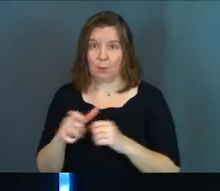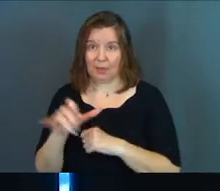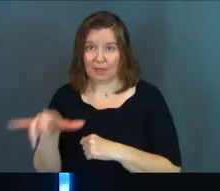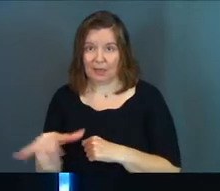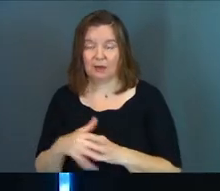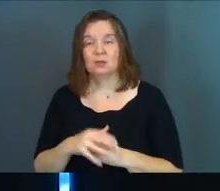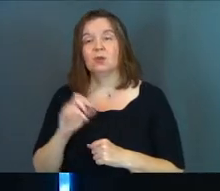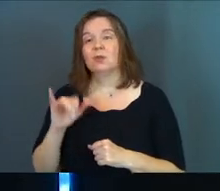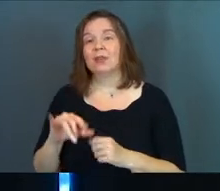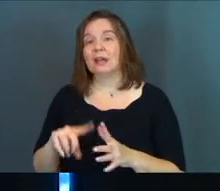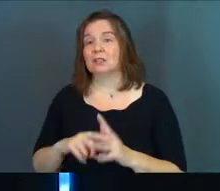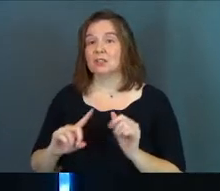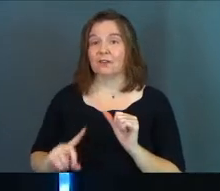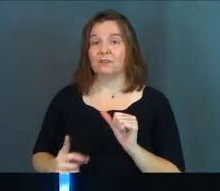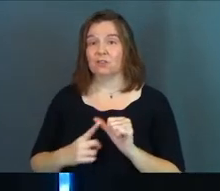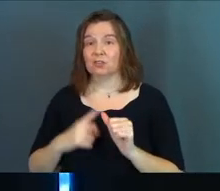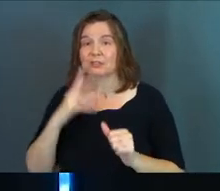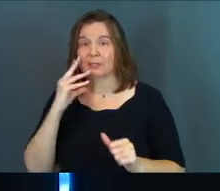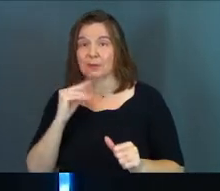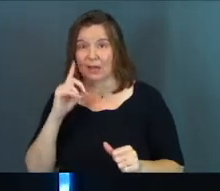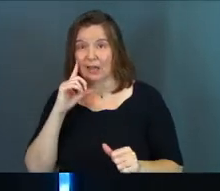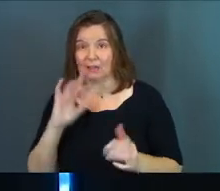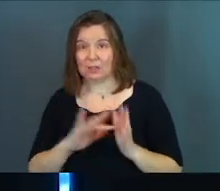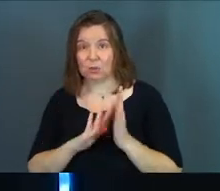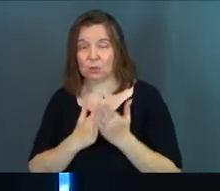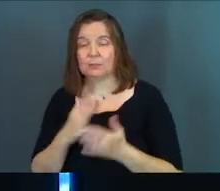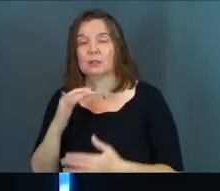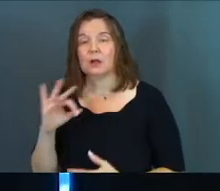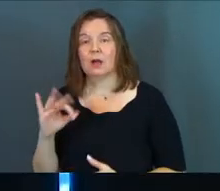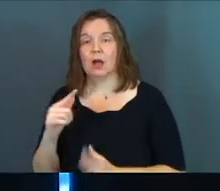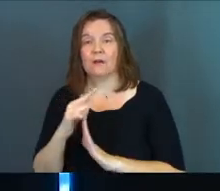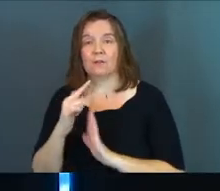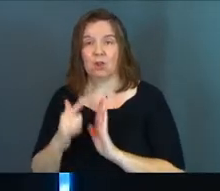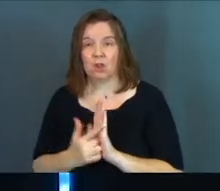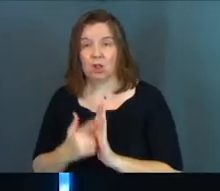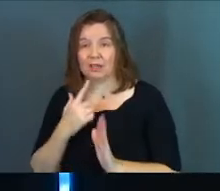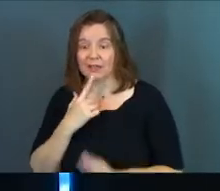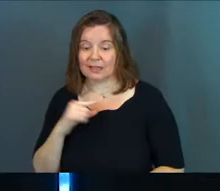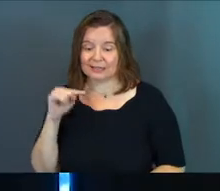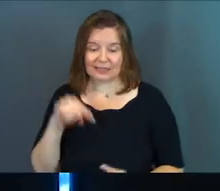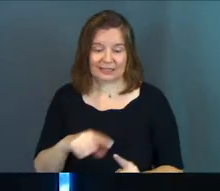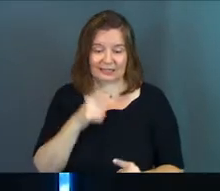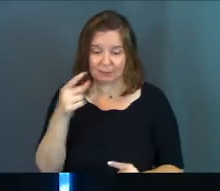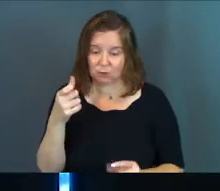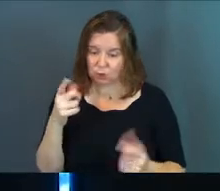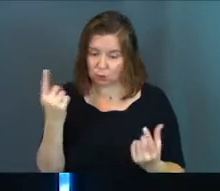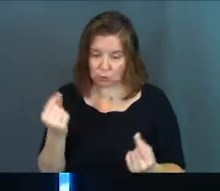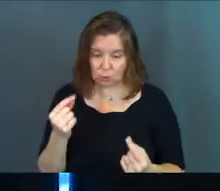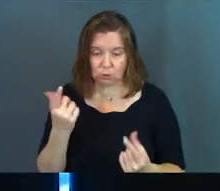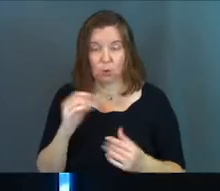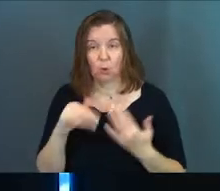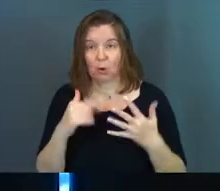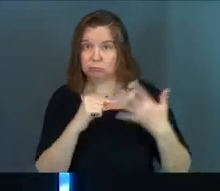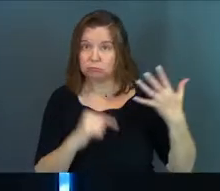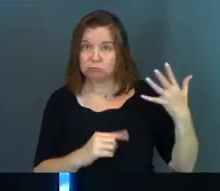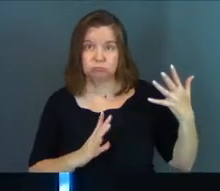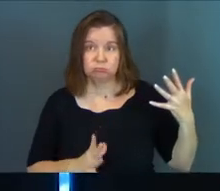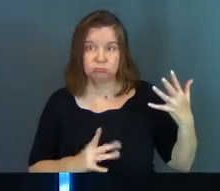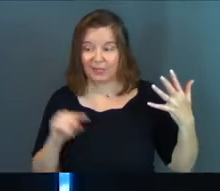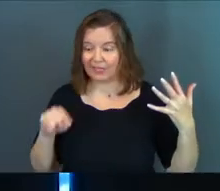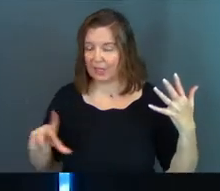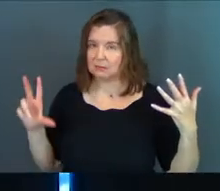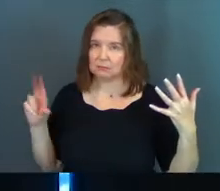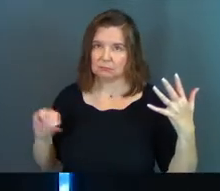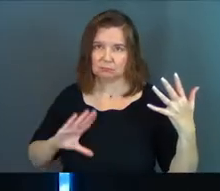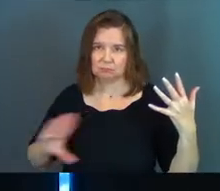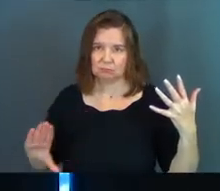right? And so that's our first experience, I believe, in Scripture of law. God said, This is not something you should do. Do all these other things. Don't do